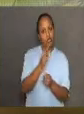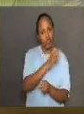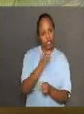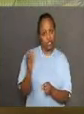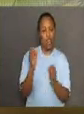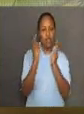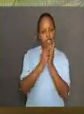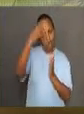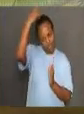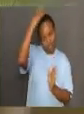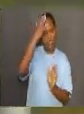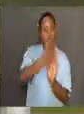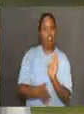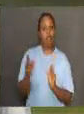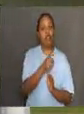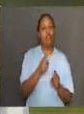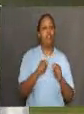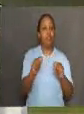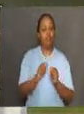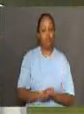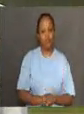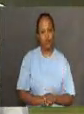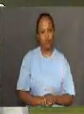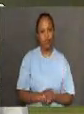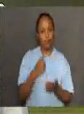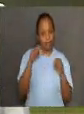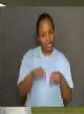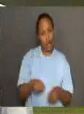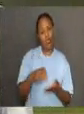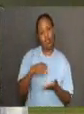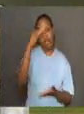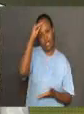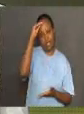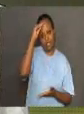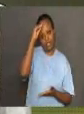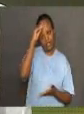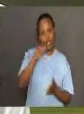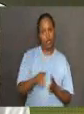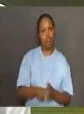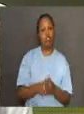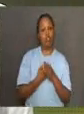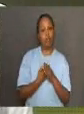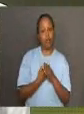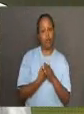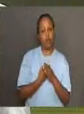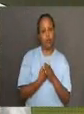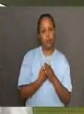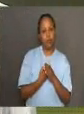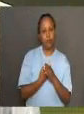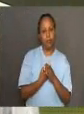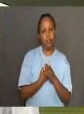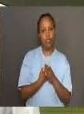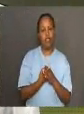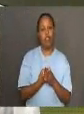the Constitution. In this lesson, we will begin to discuss the